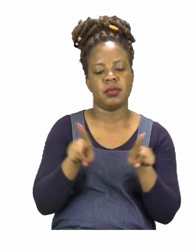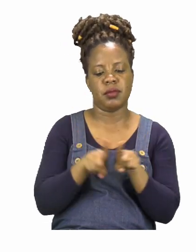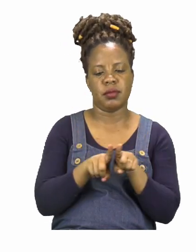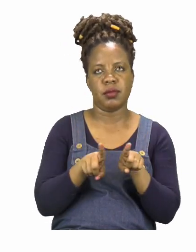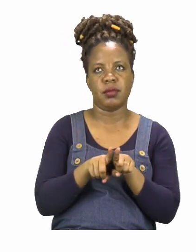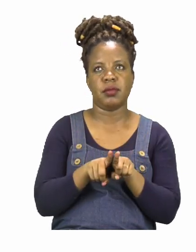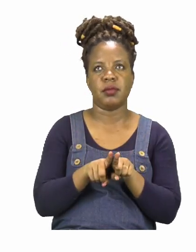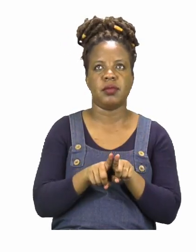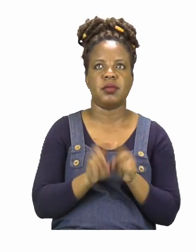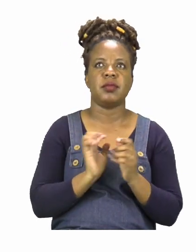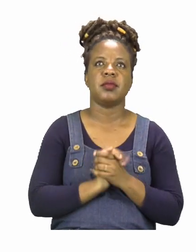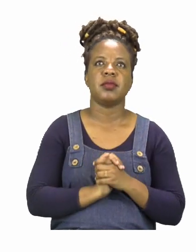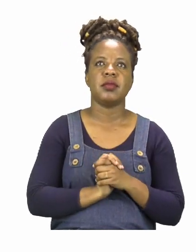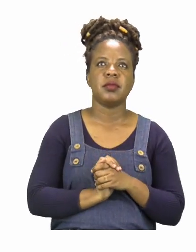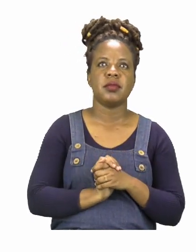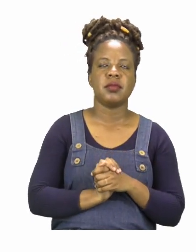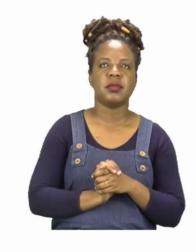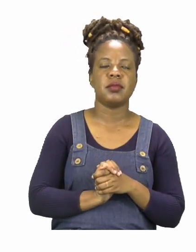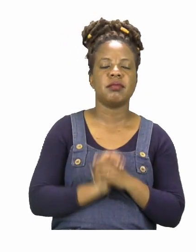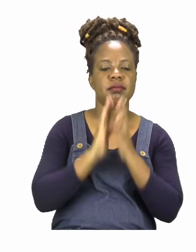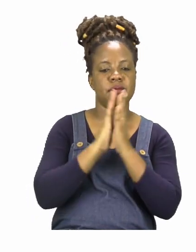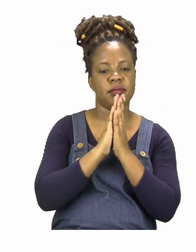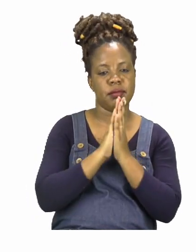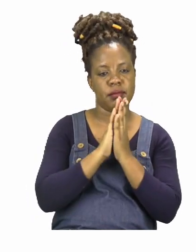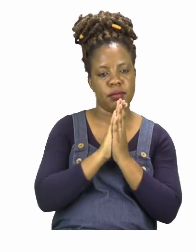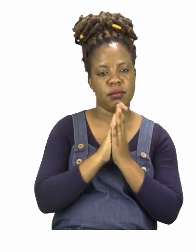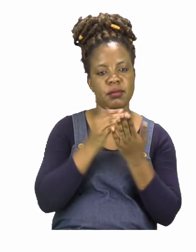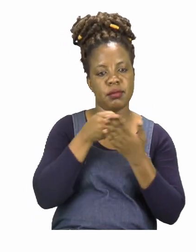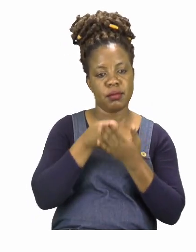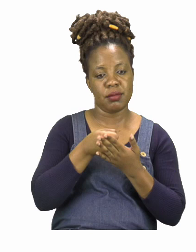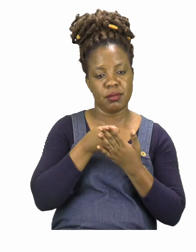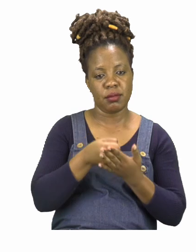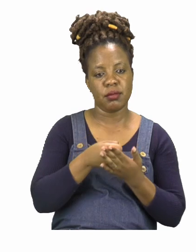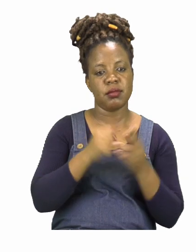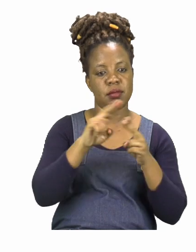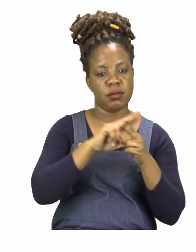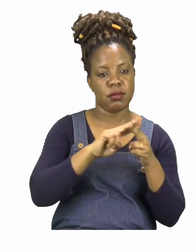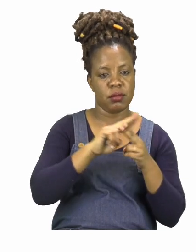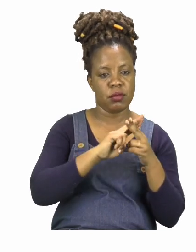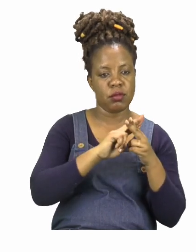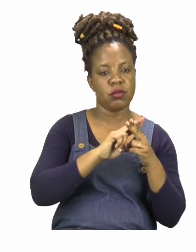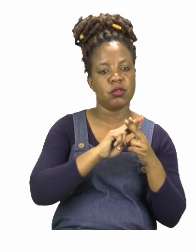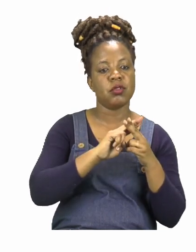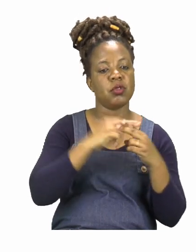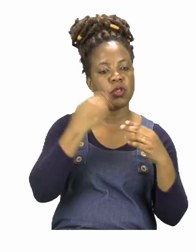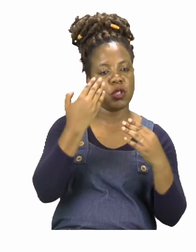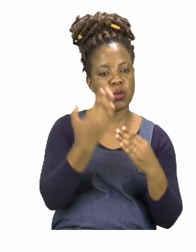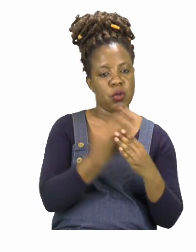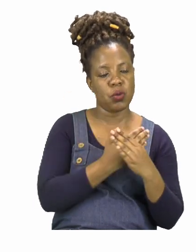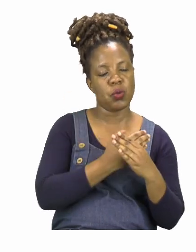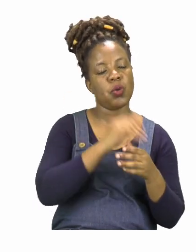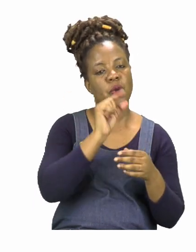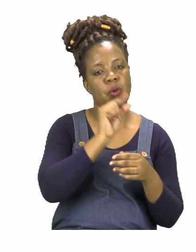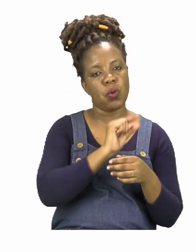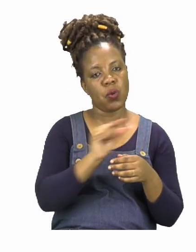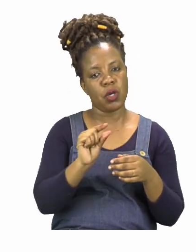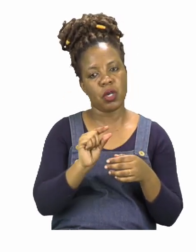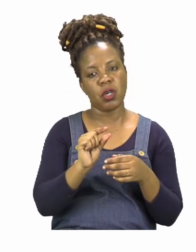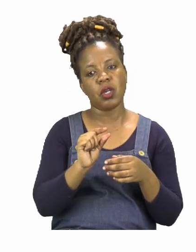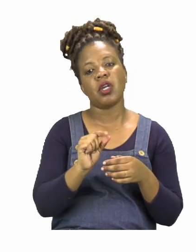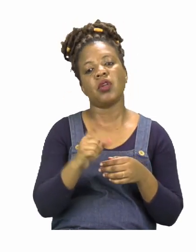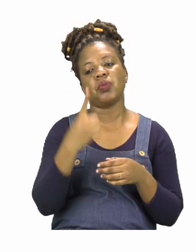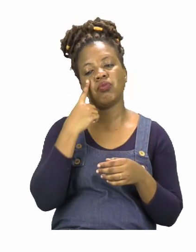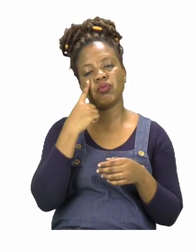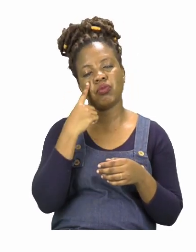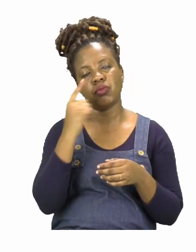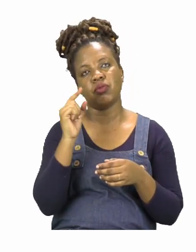I'd like you to please try and use your vocabulary words and your sight words this week. You can use them when making sentences or when